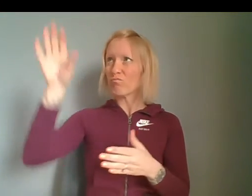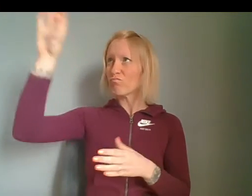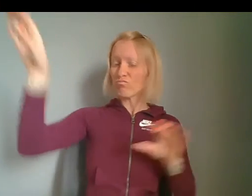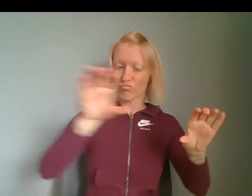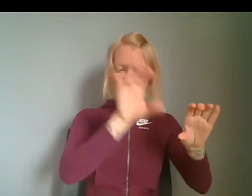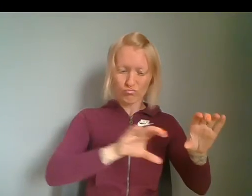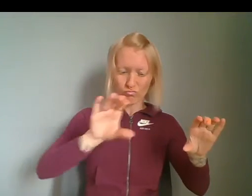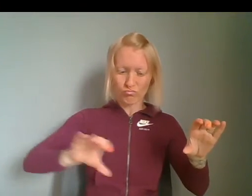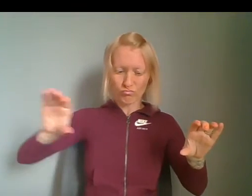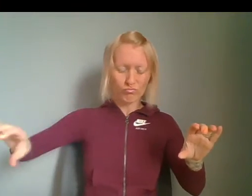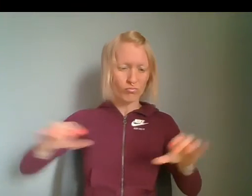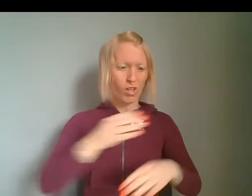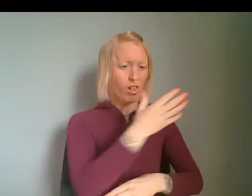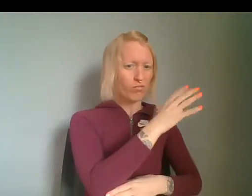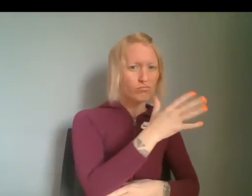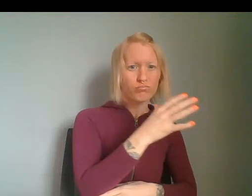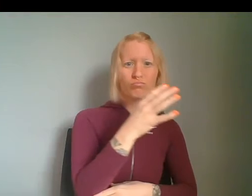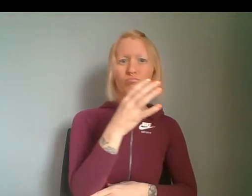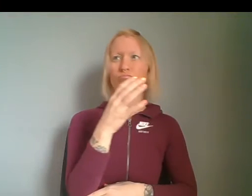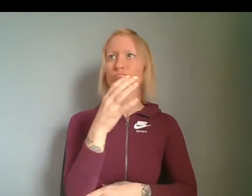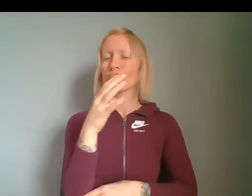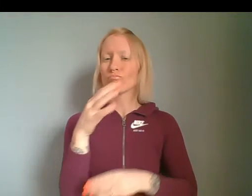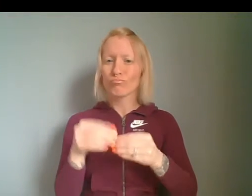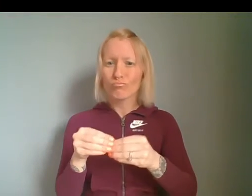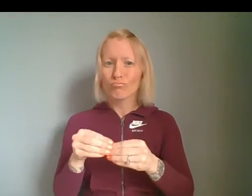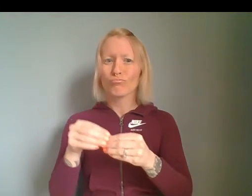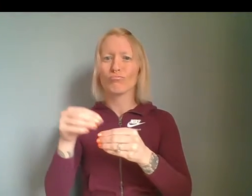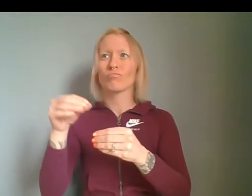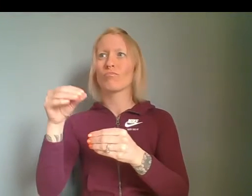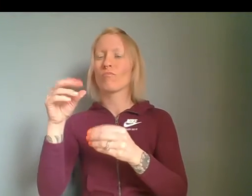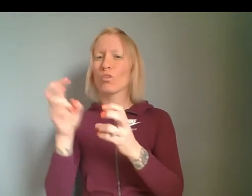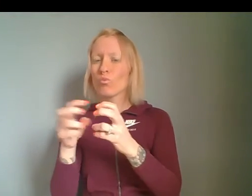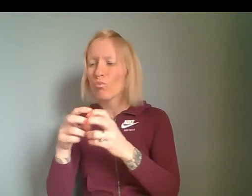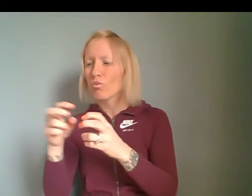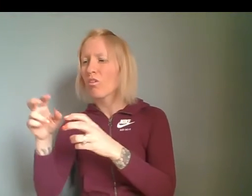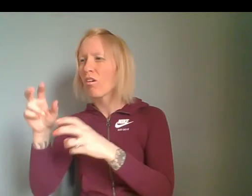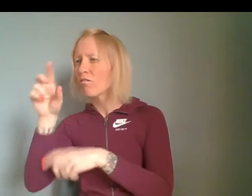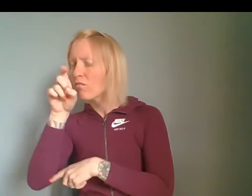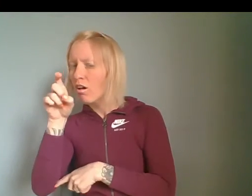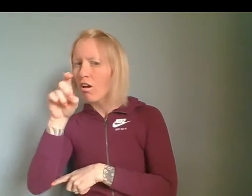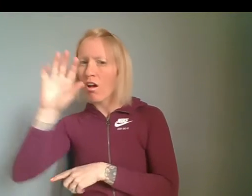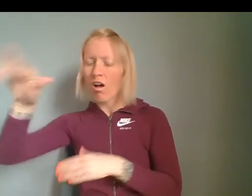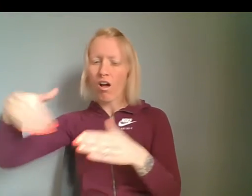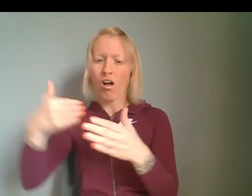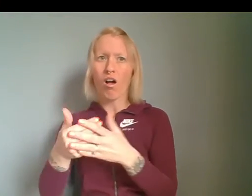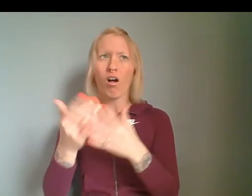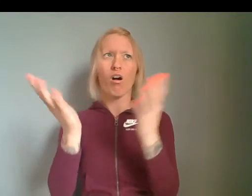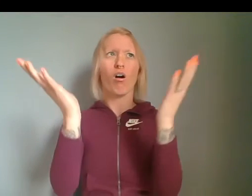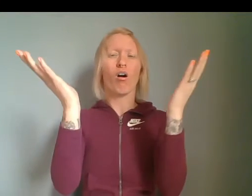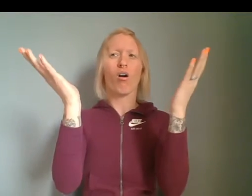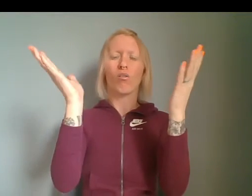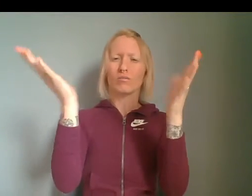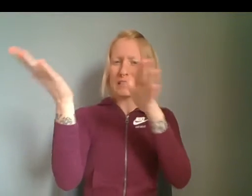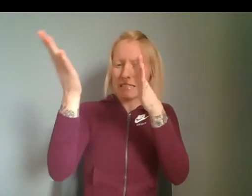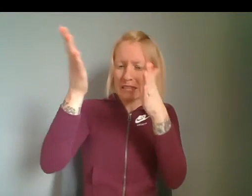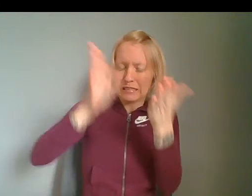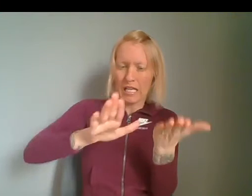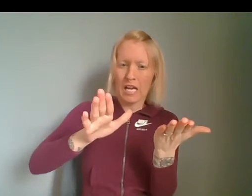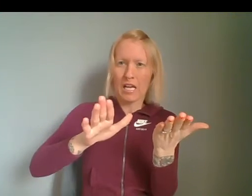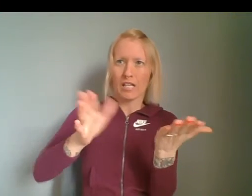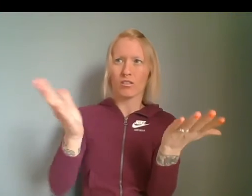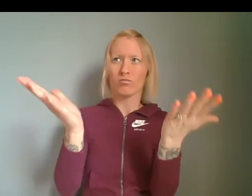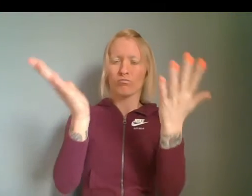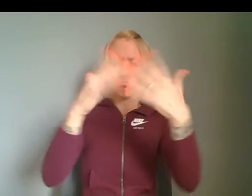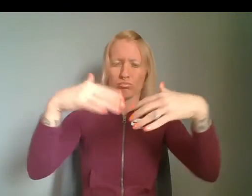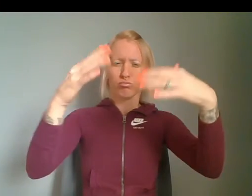parts, or their wastes go into the ground, what's all happening down here from all these things? What?